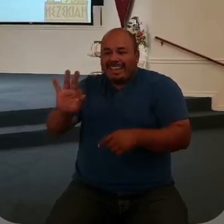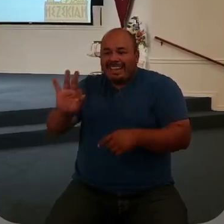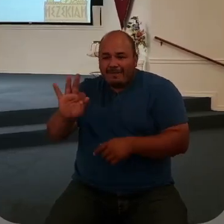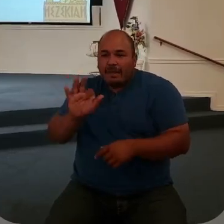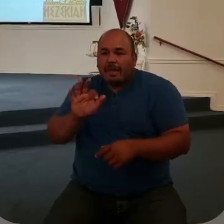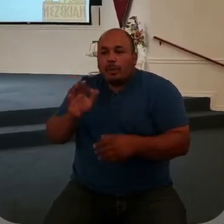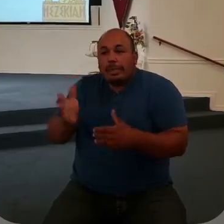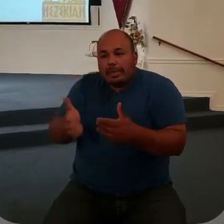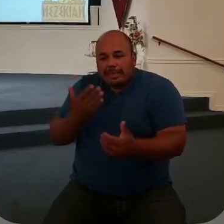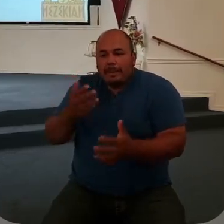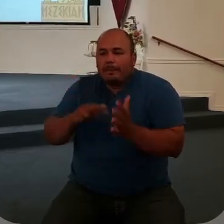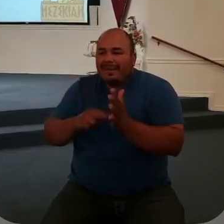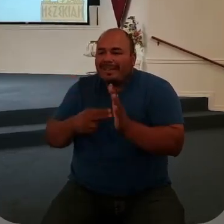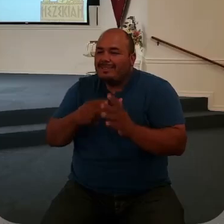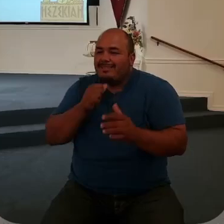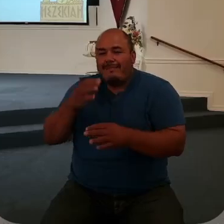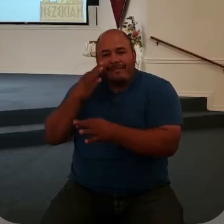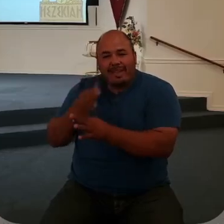Faith is hard.